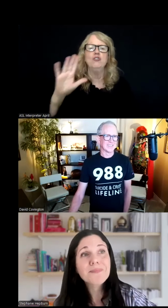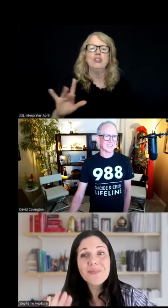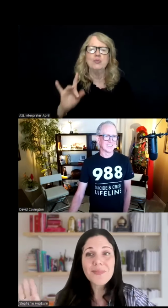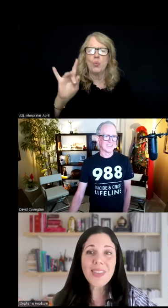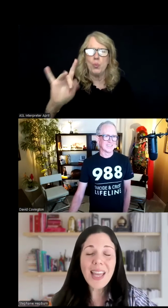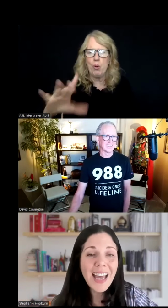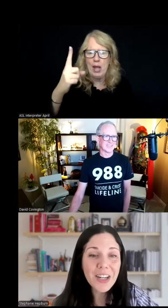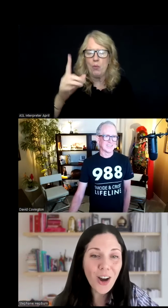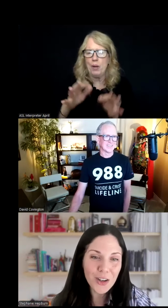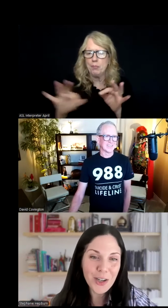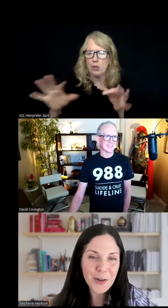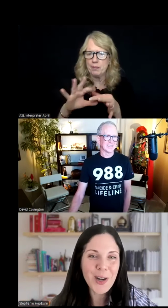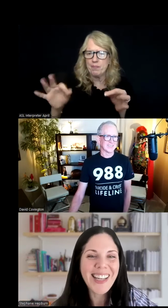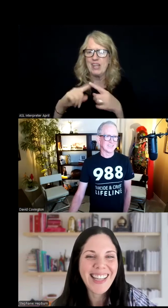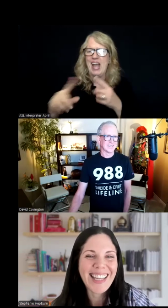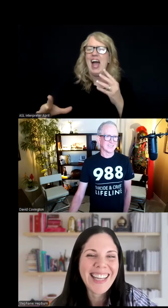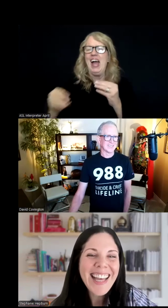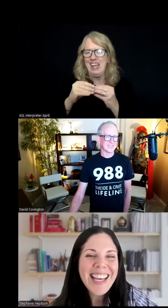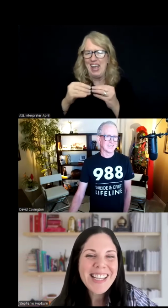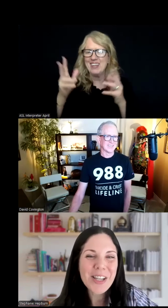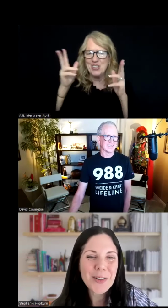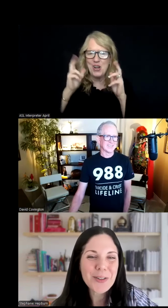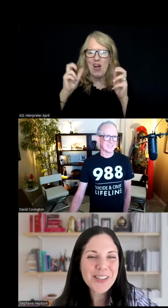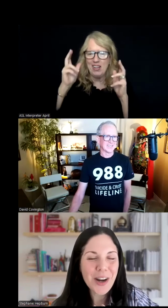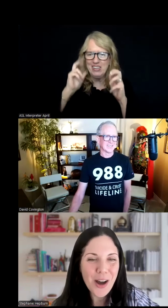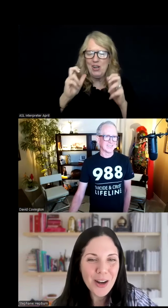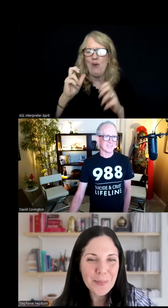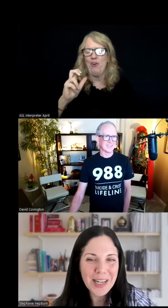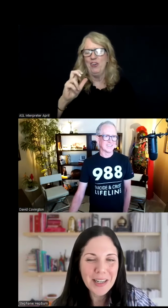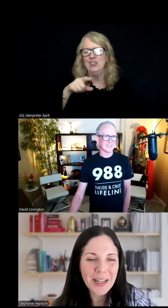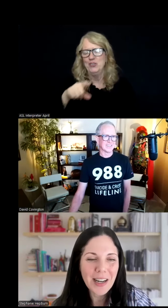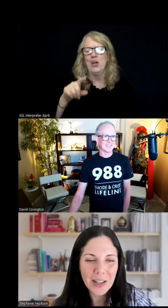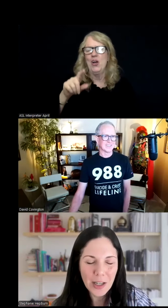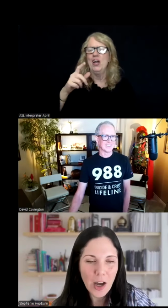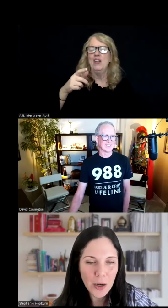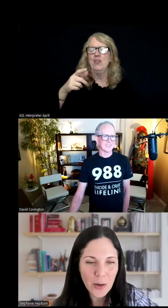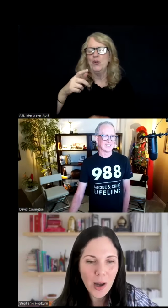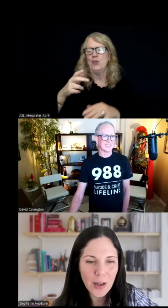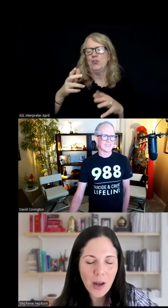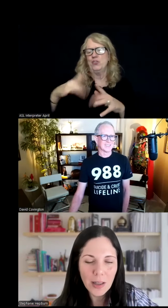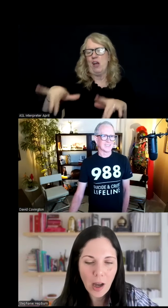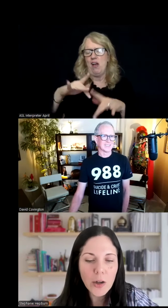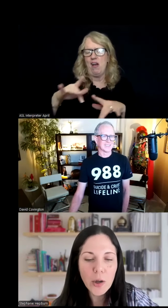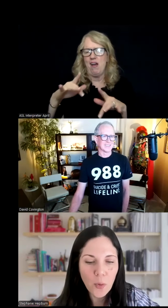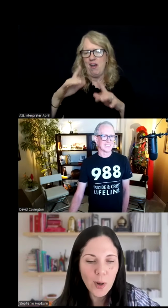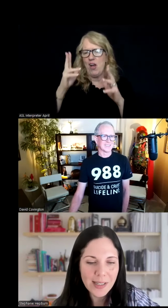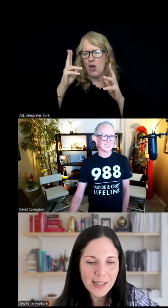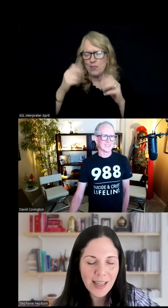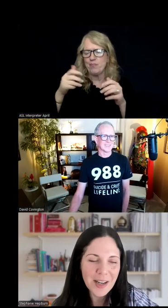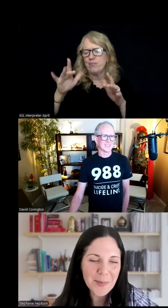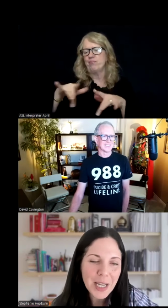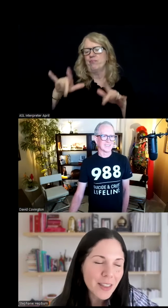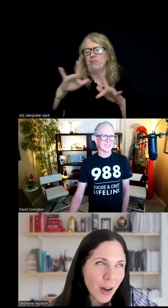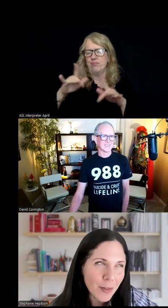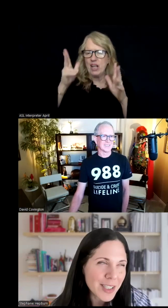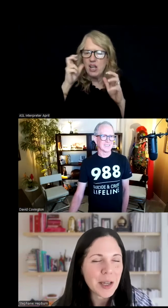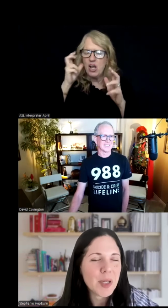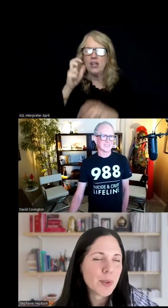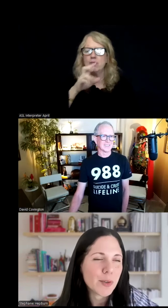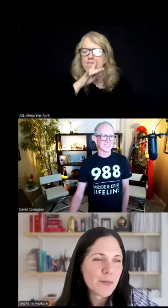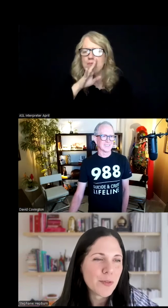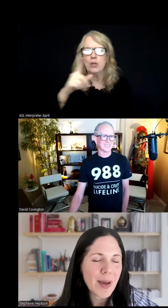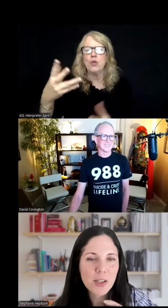there, added audio. So there's an automated, audio voice, and I'd love